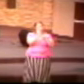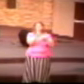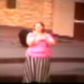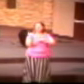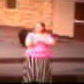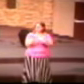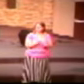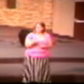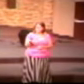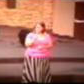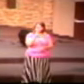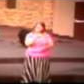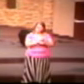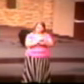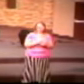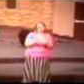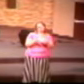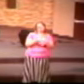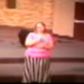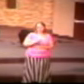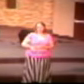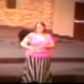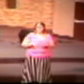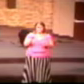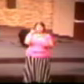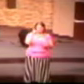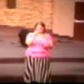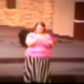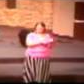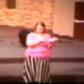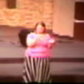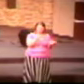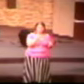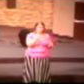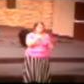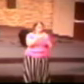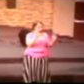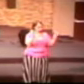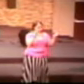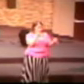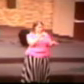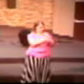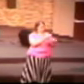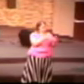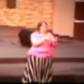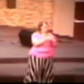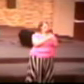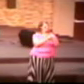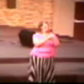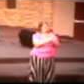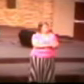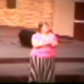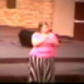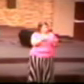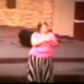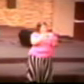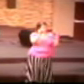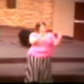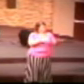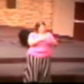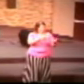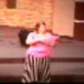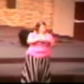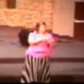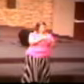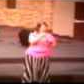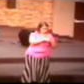strong as their devotion to Christ. Listen to what Luke says. They devoted themselves to the apostles' teaching, to fellowship, to the breaking